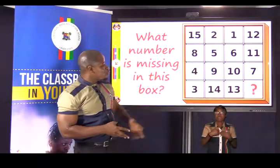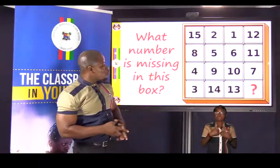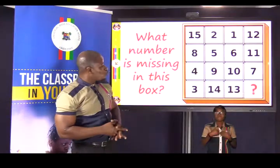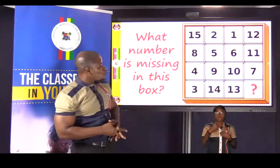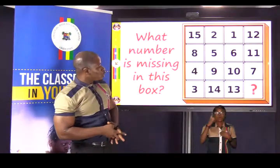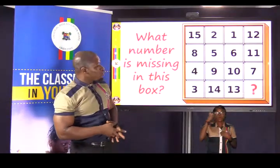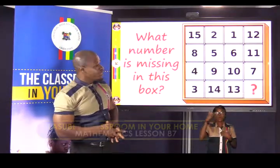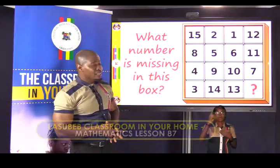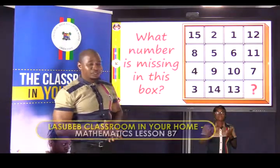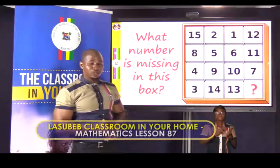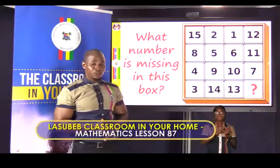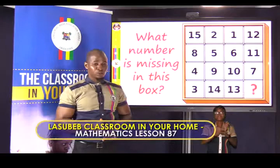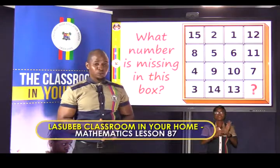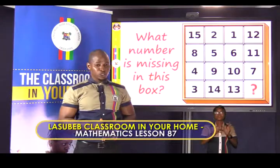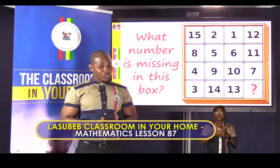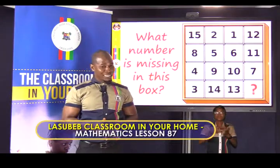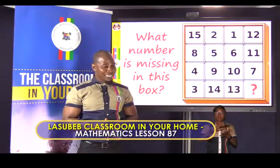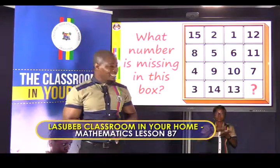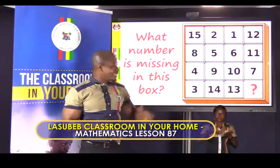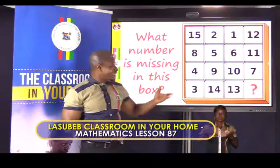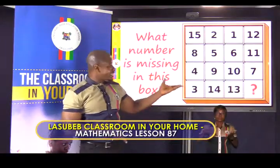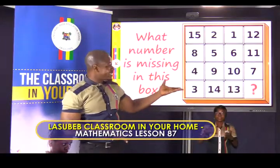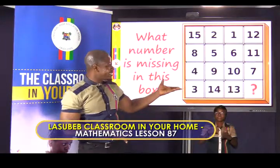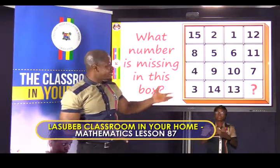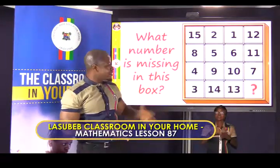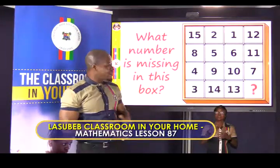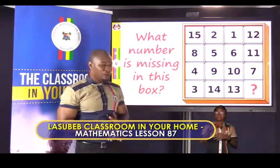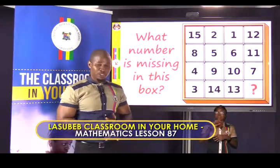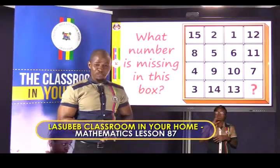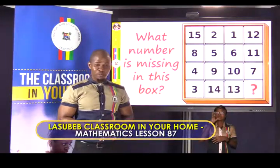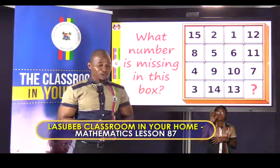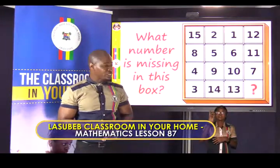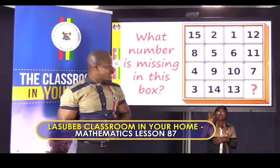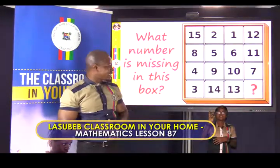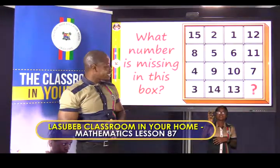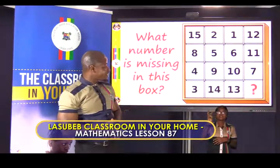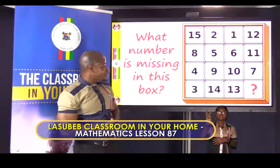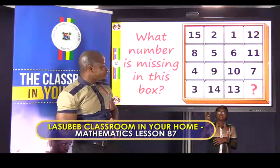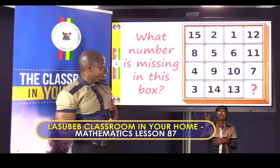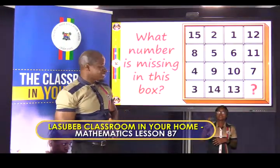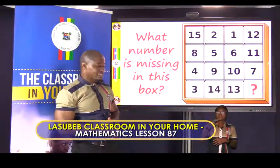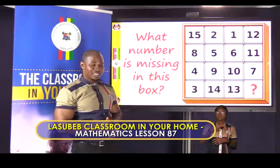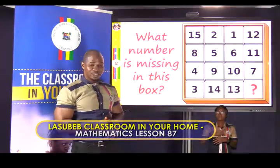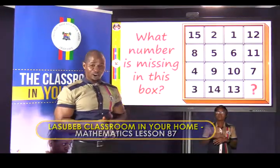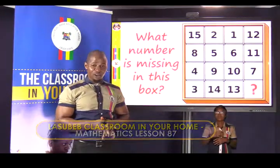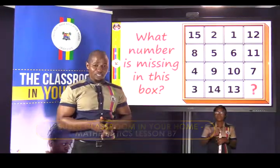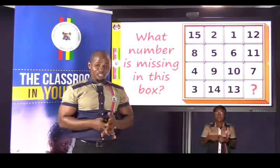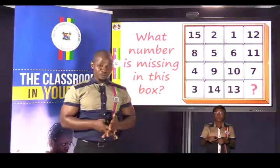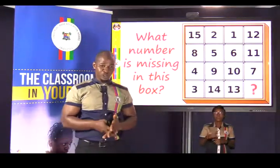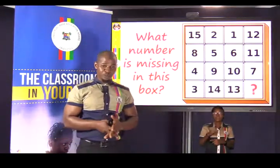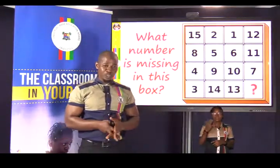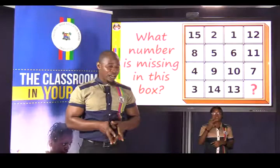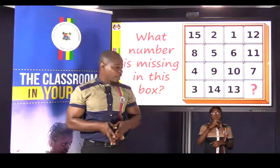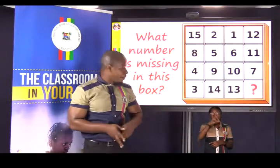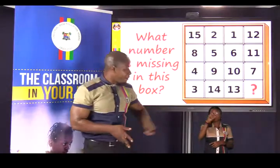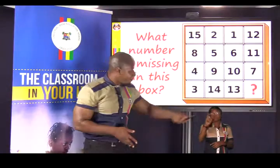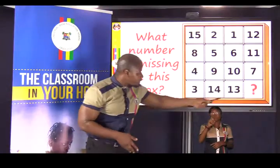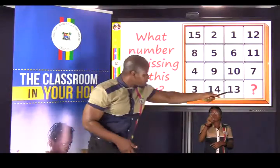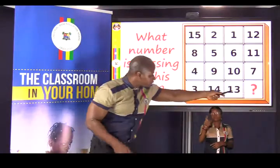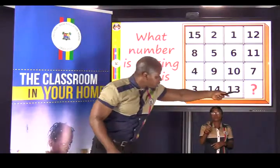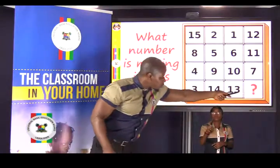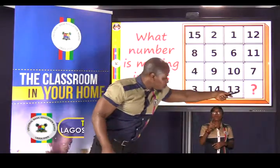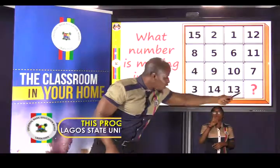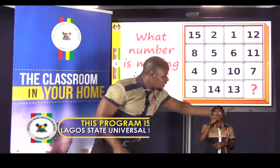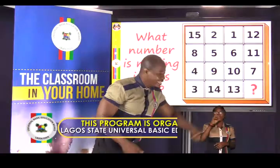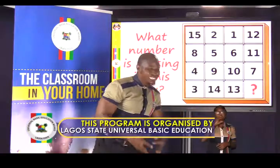have 1 minute to study this box of numbers. There are 16 numbers in all that are supposed to be there,